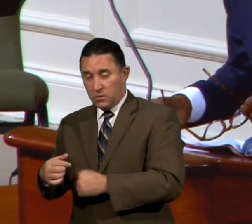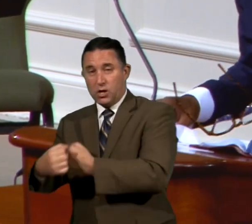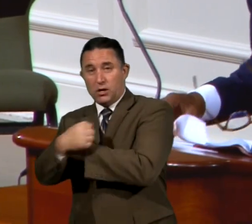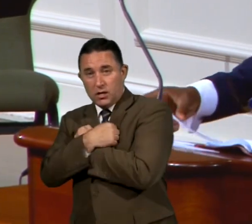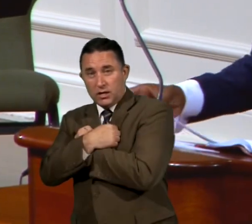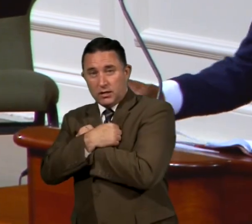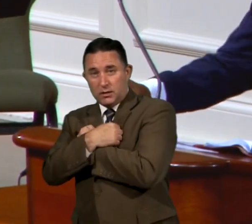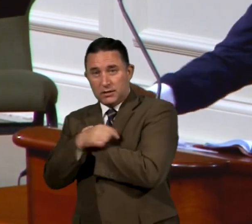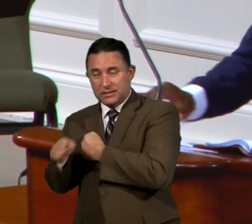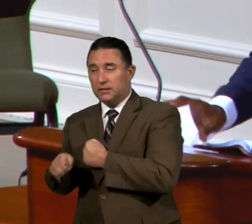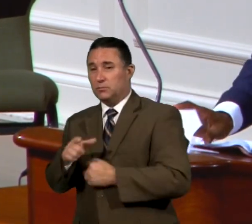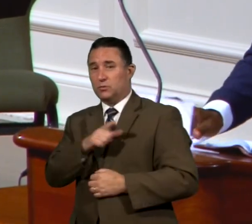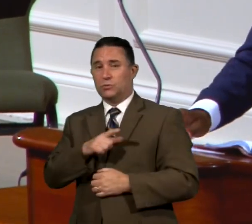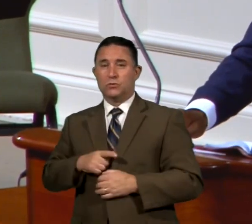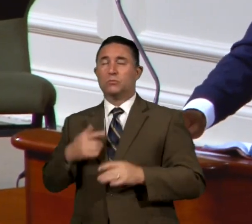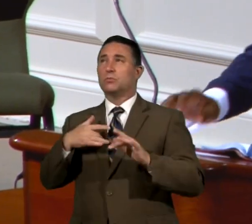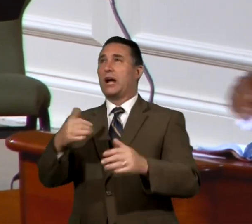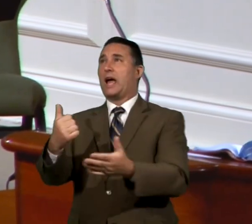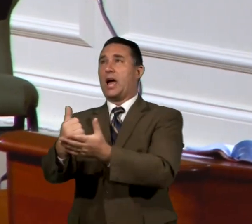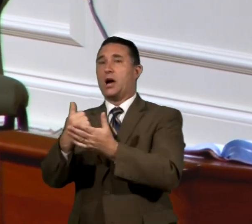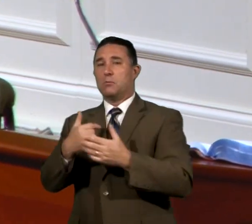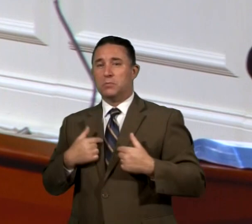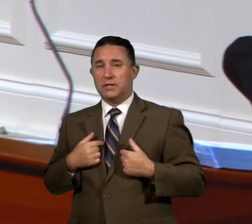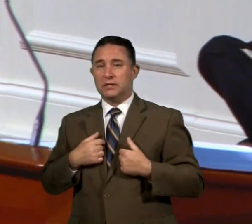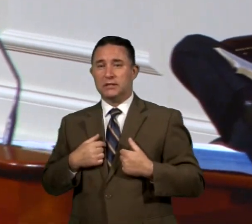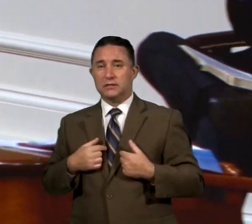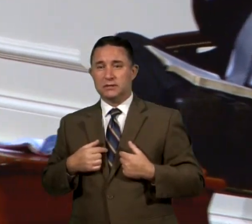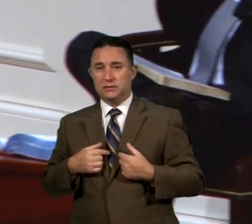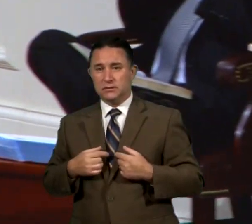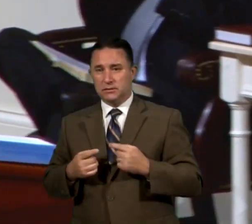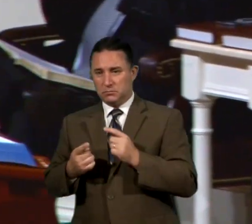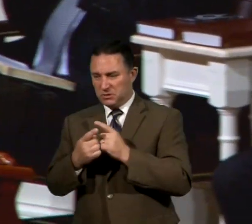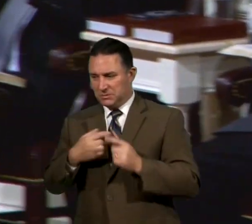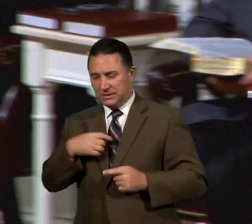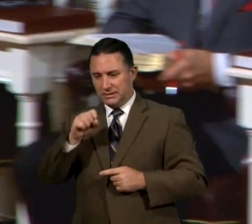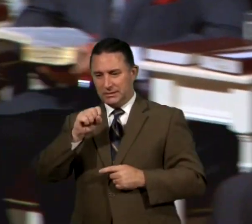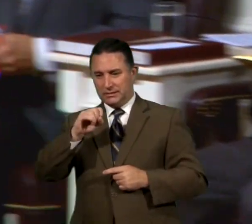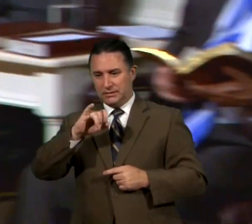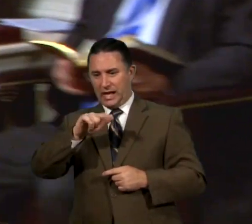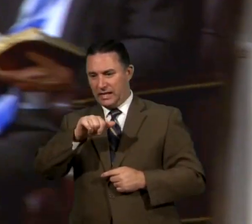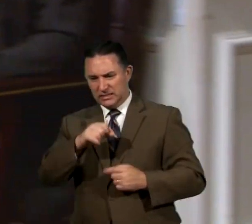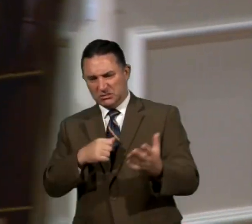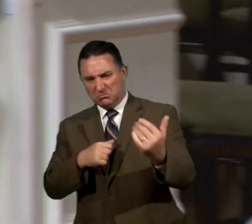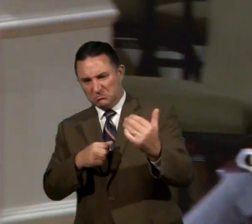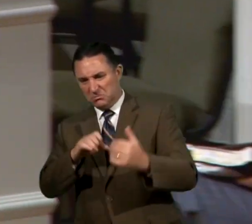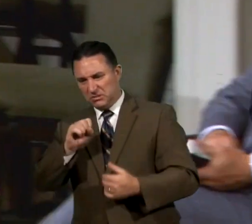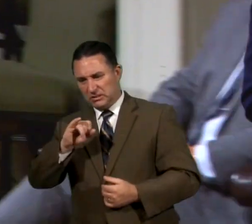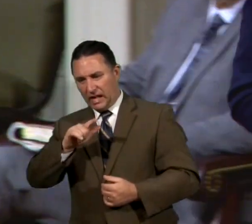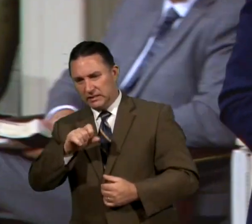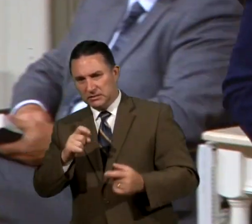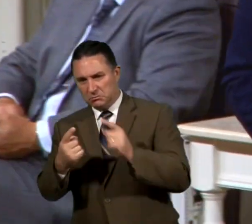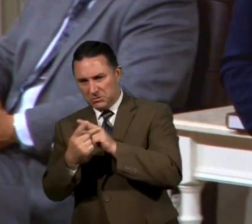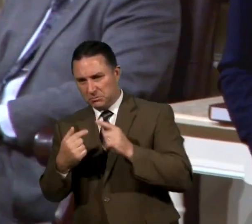him. Lord, have mercy, help me out. Silas, meet me right here. Silas, meet me right here.